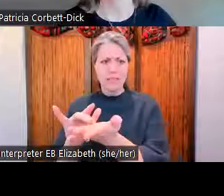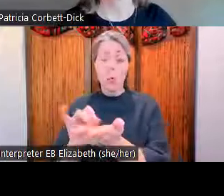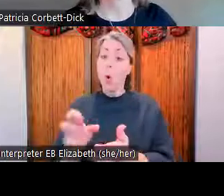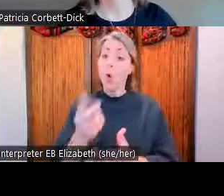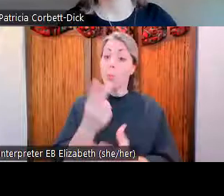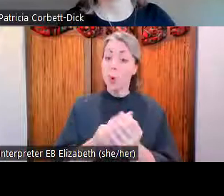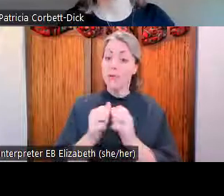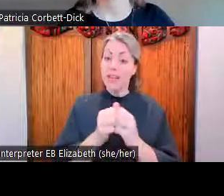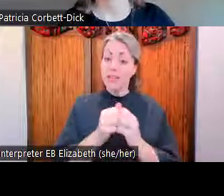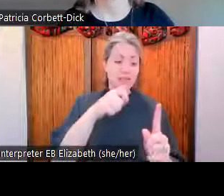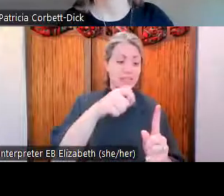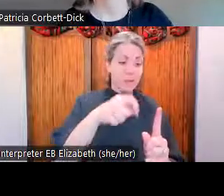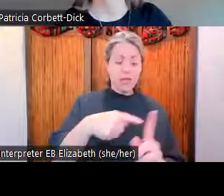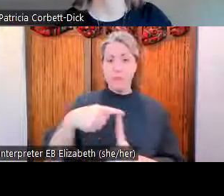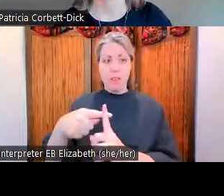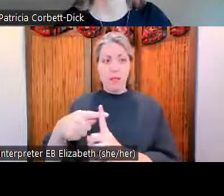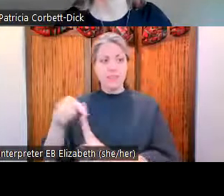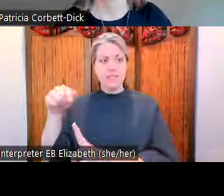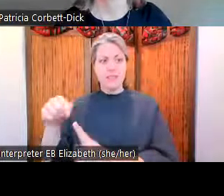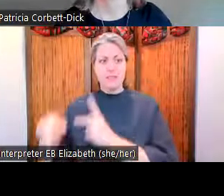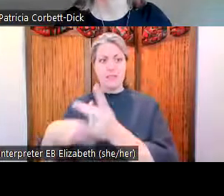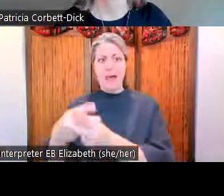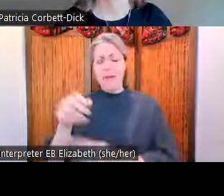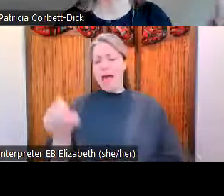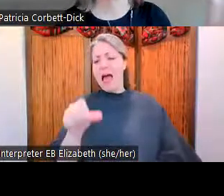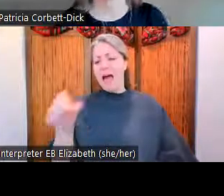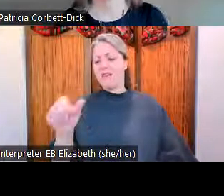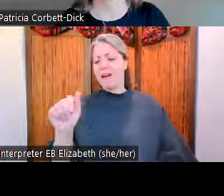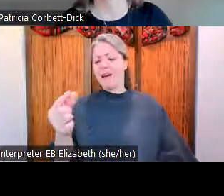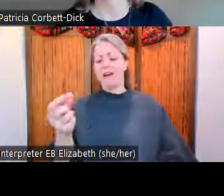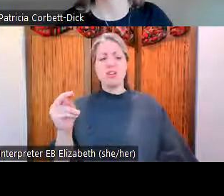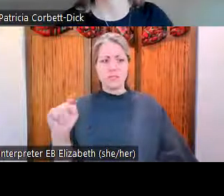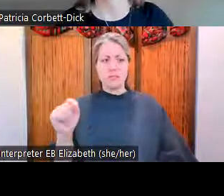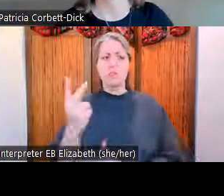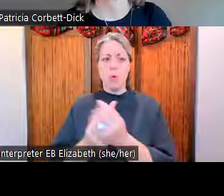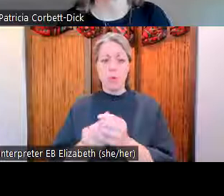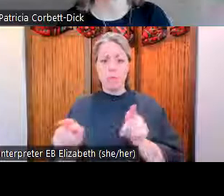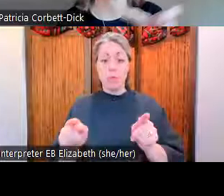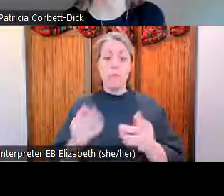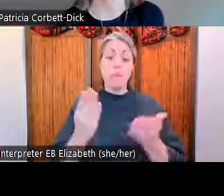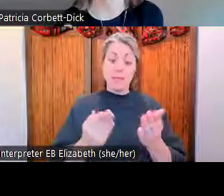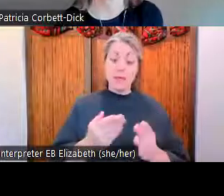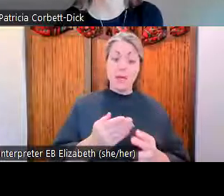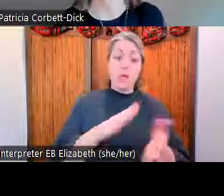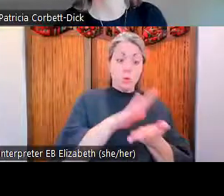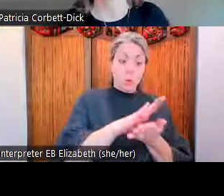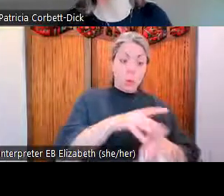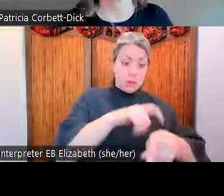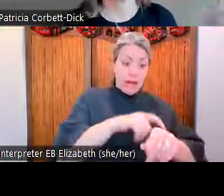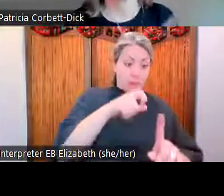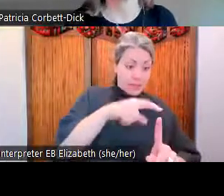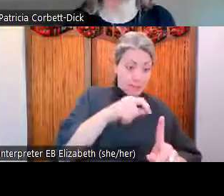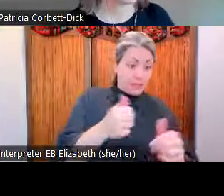stimulant. They may be useful after school, where a stimulant might be useful during the day, and then as that wears